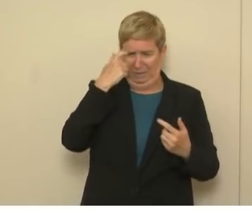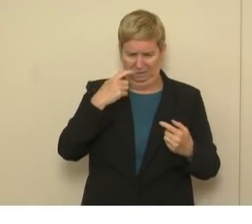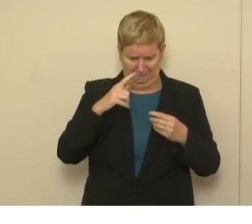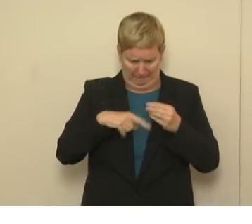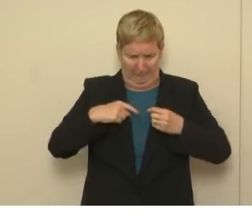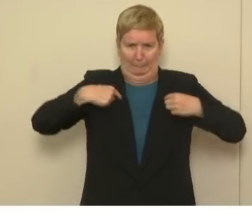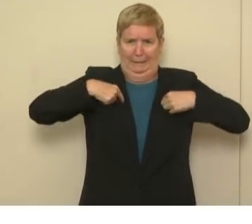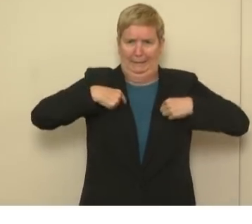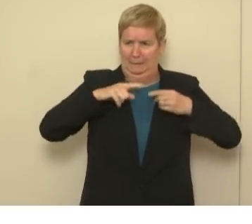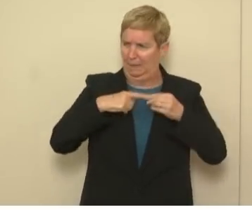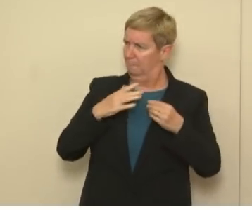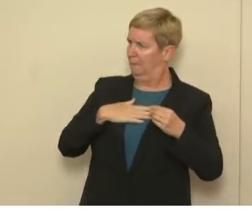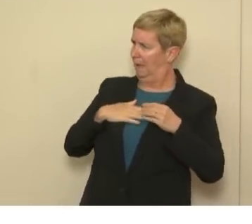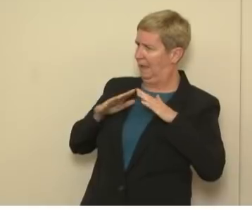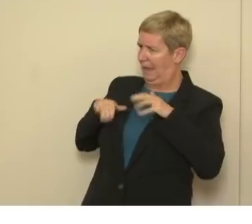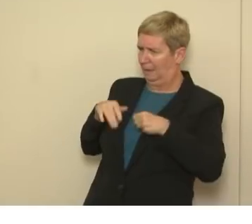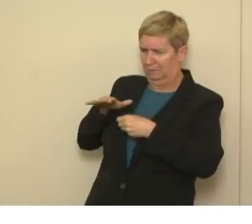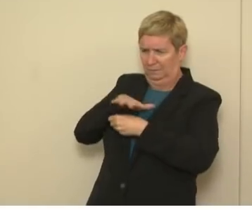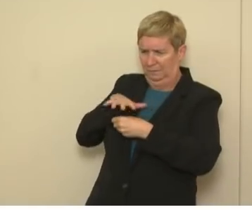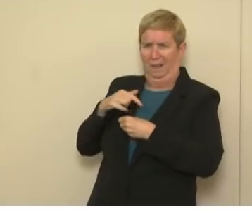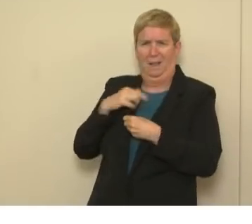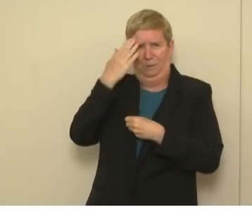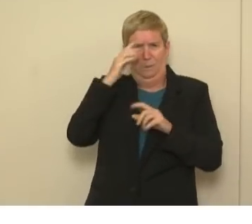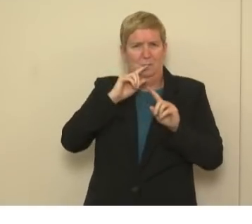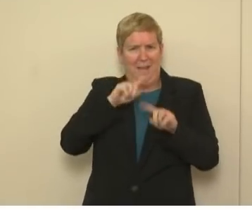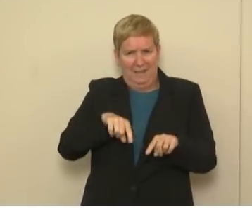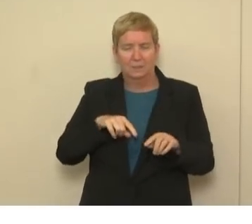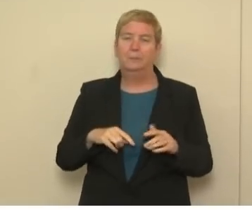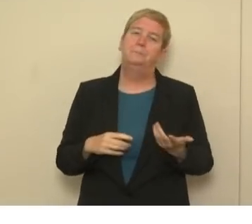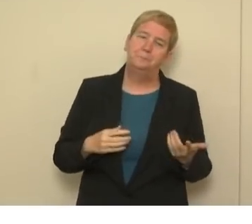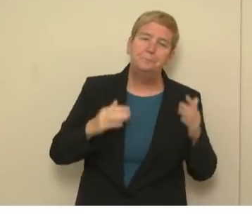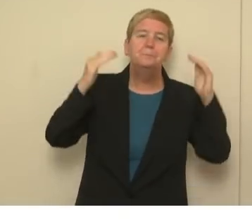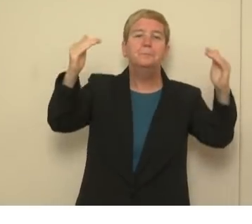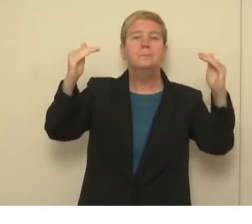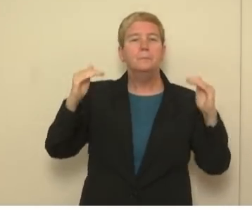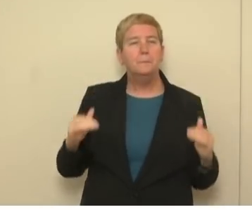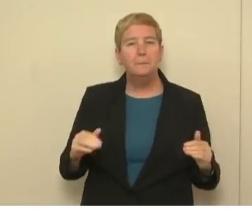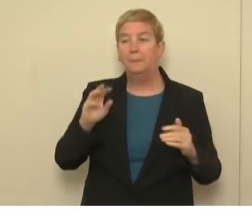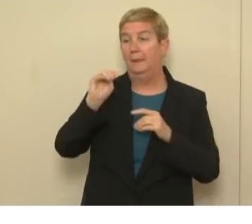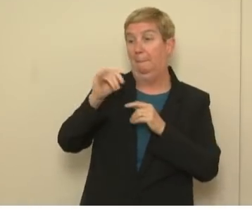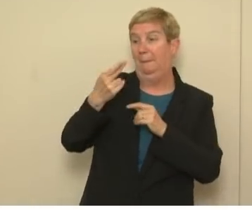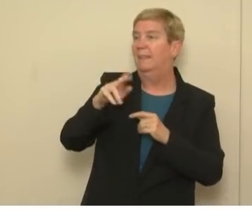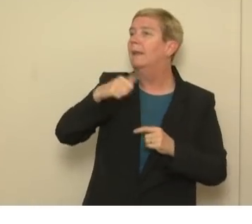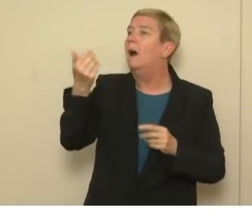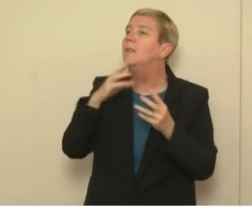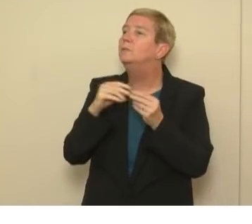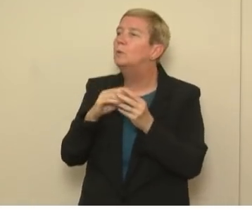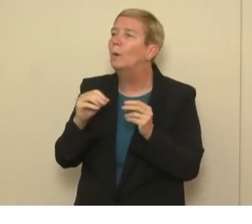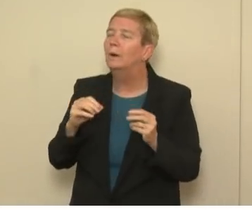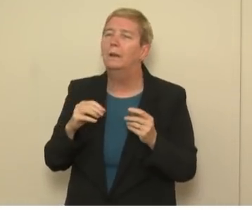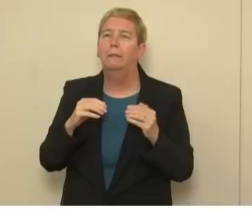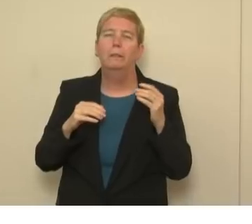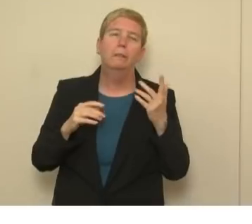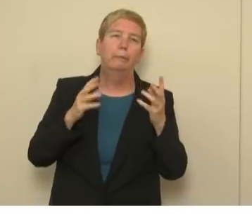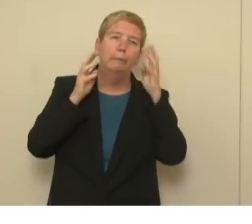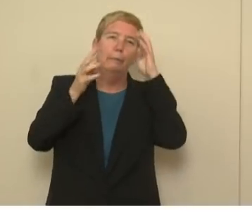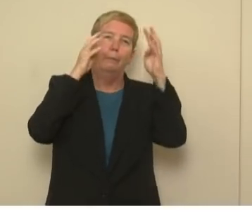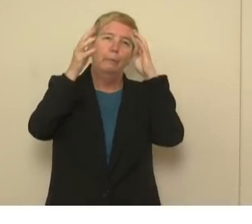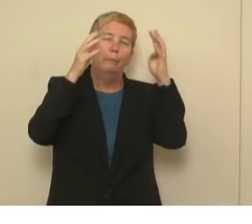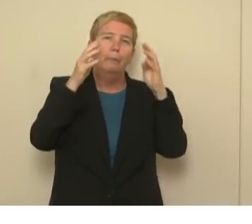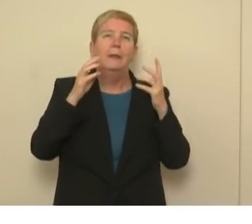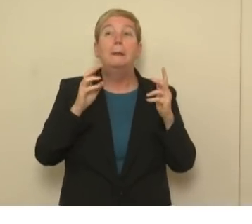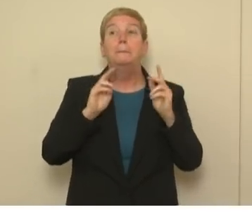folks who live in your household. The second myth is that your census data will not be secure, and the governor referred to